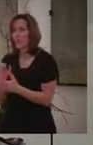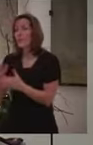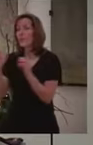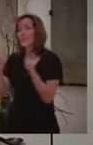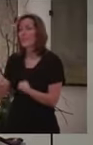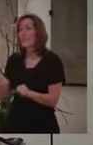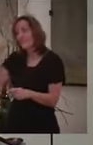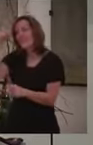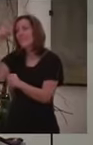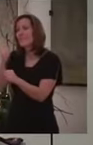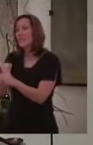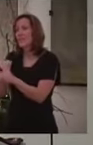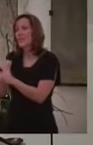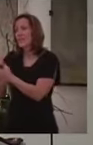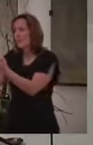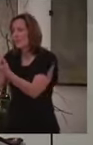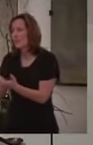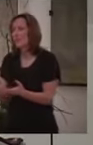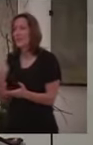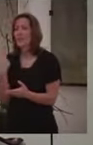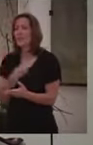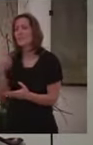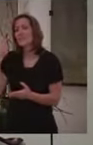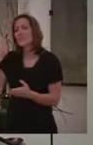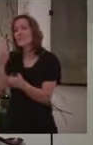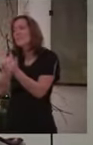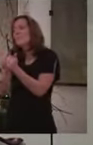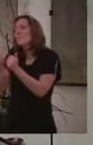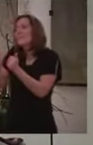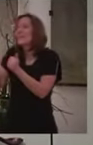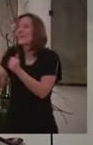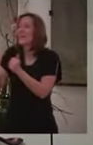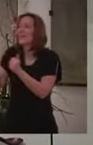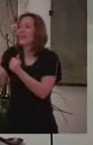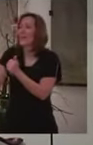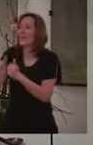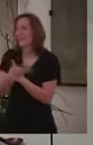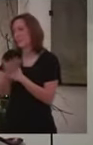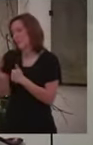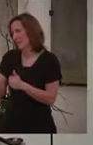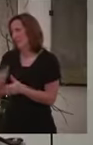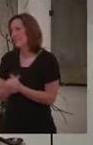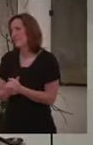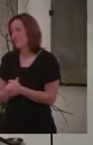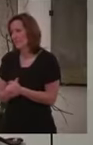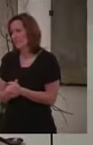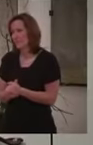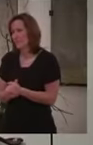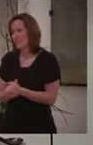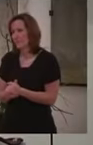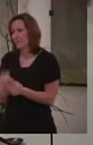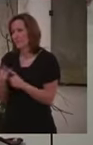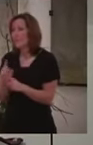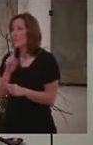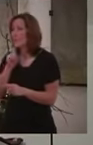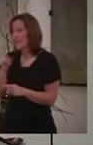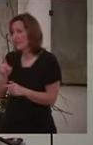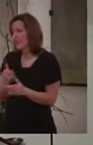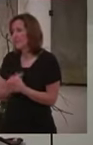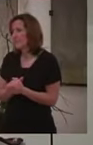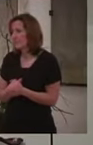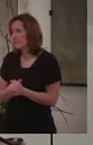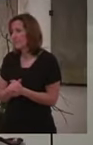Or can faith bring us to see beyond those things to a